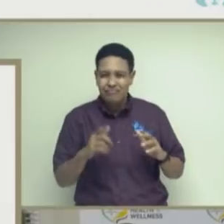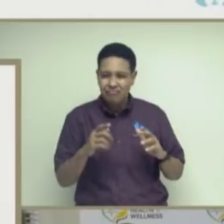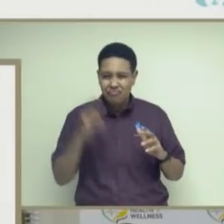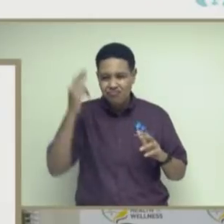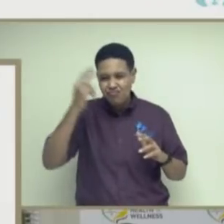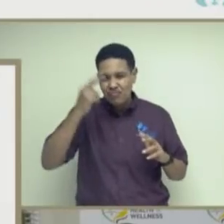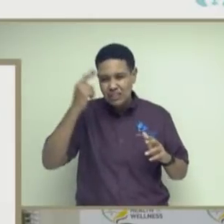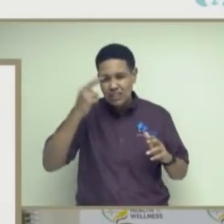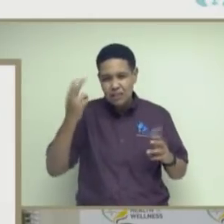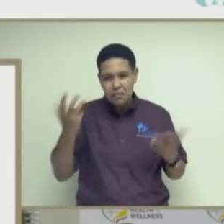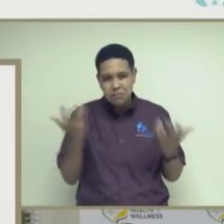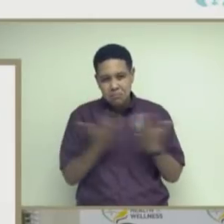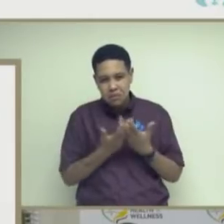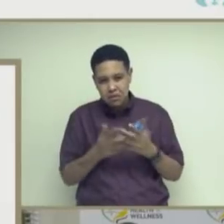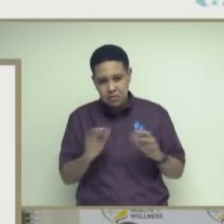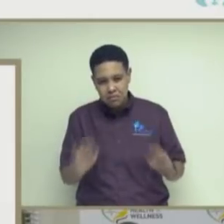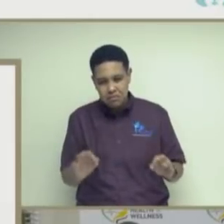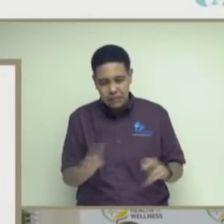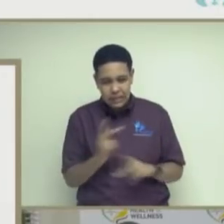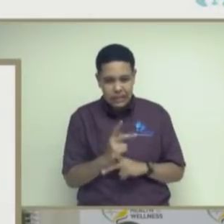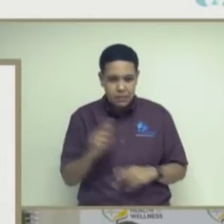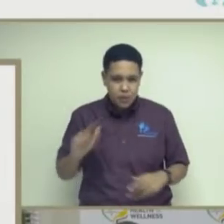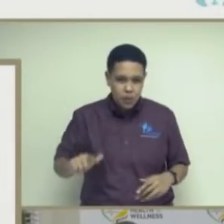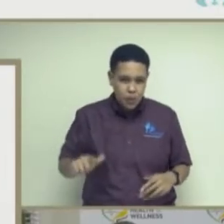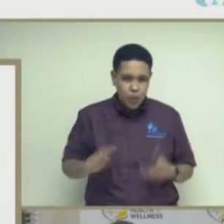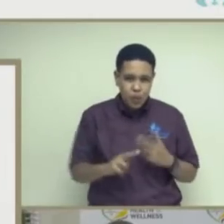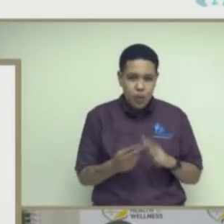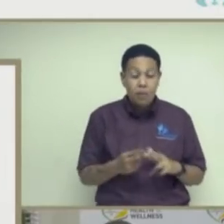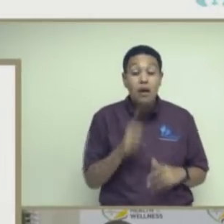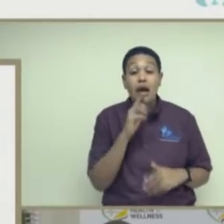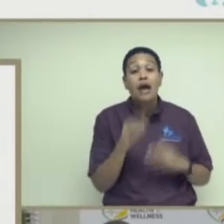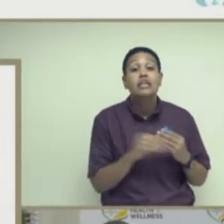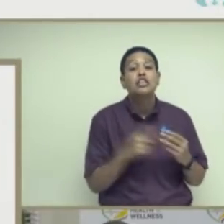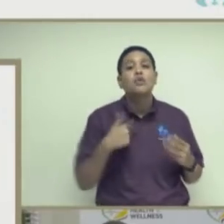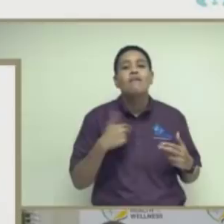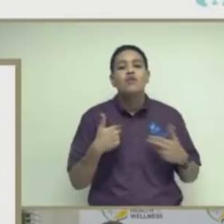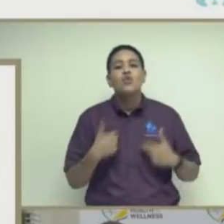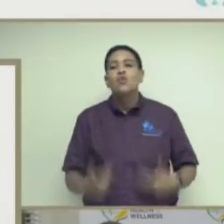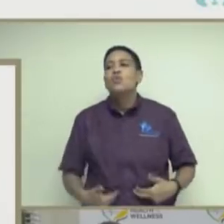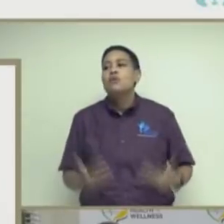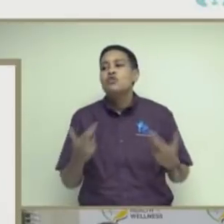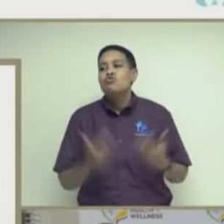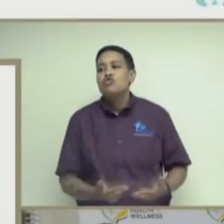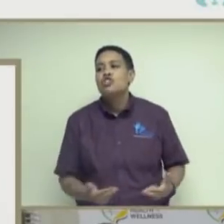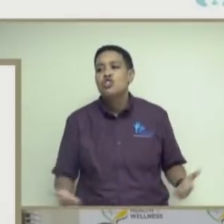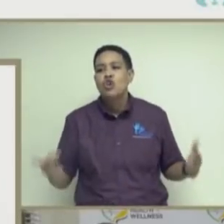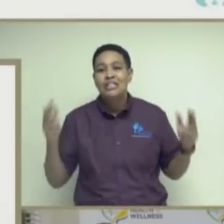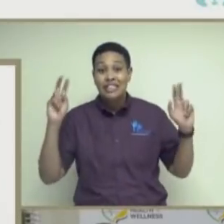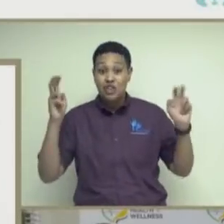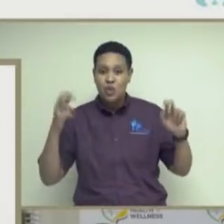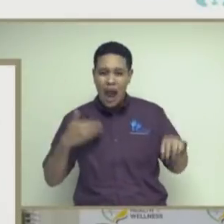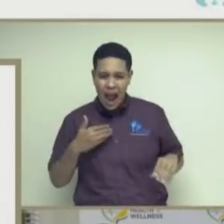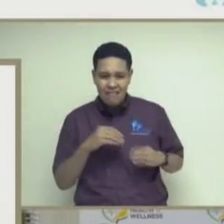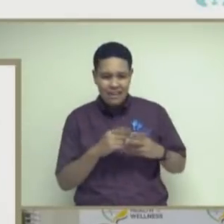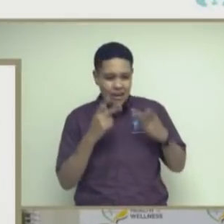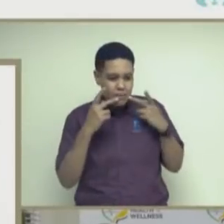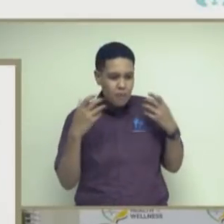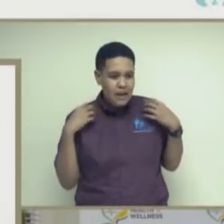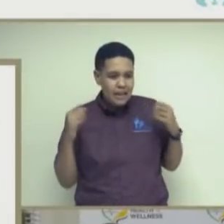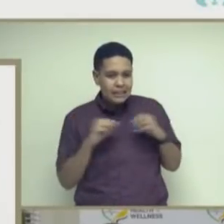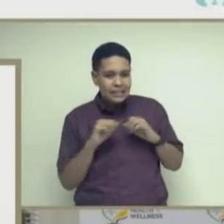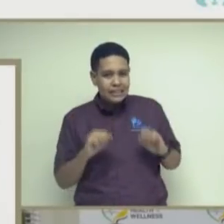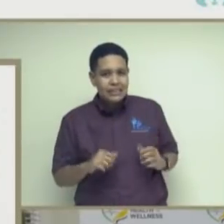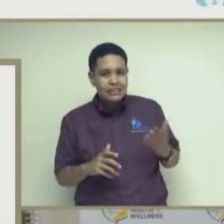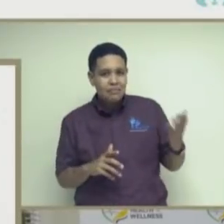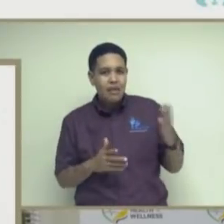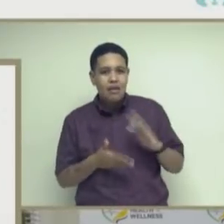reasonable rates. Of course, we have a human resource issue within the public health system. This